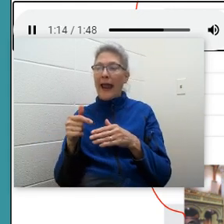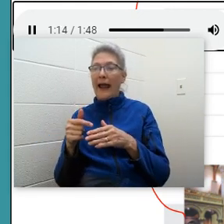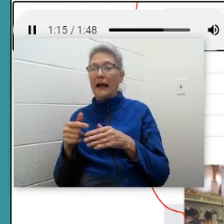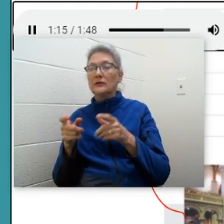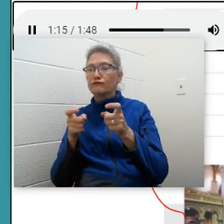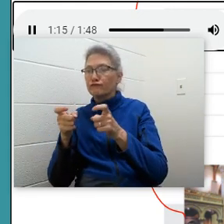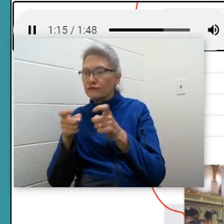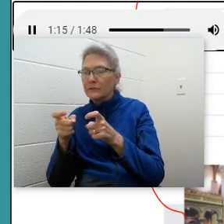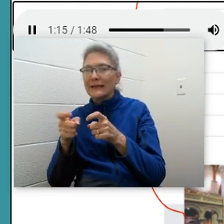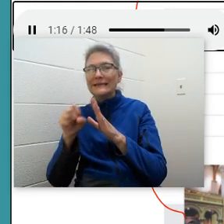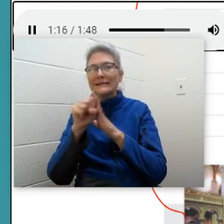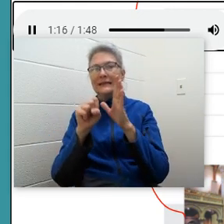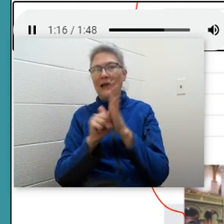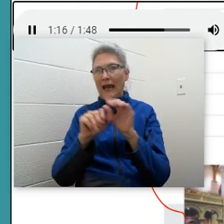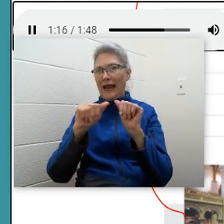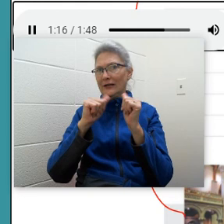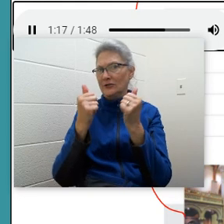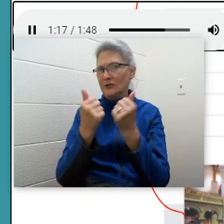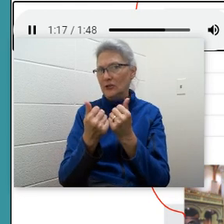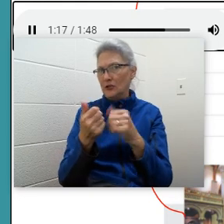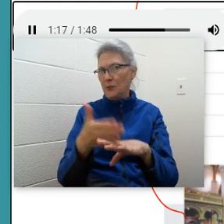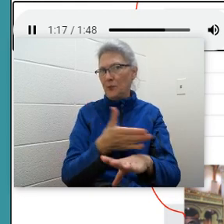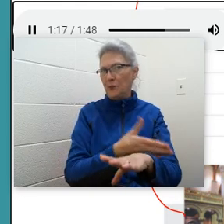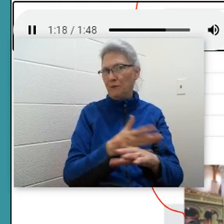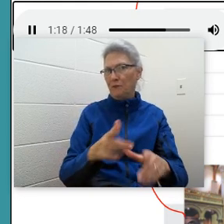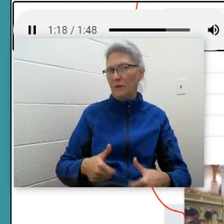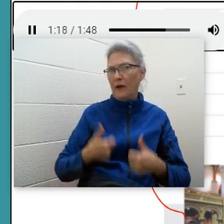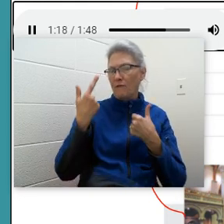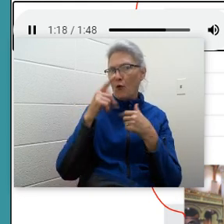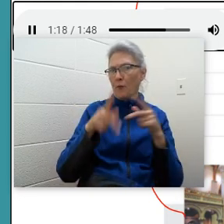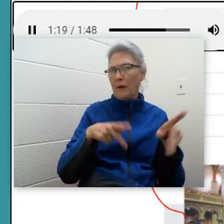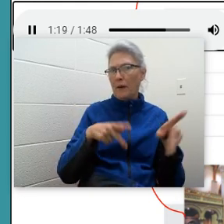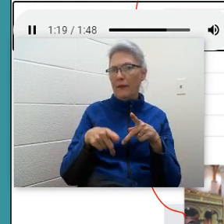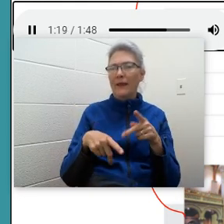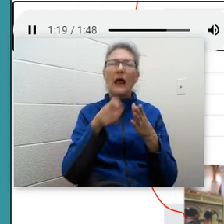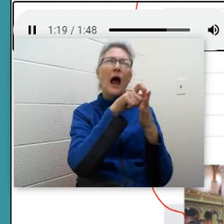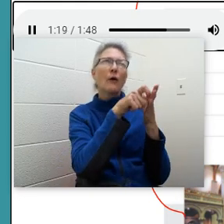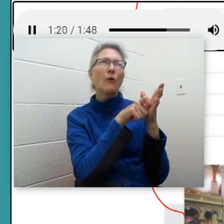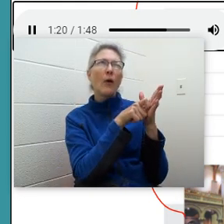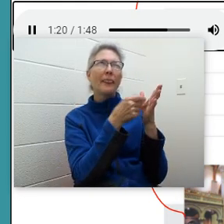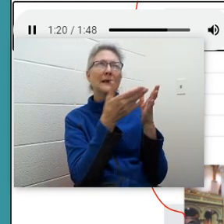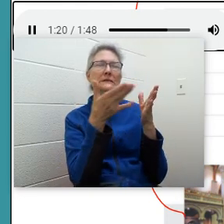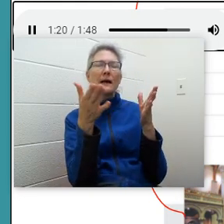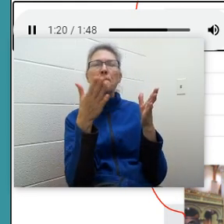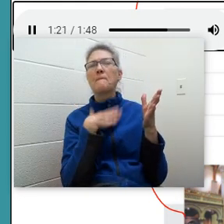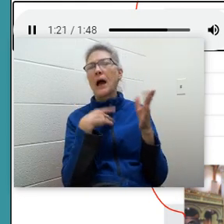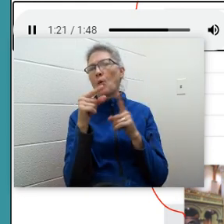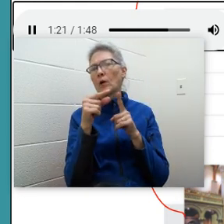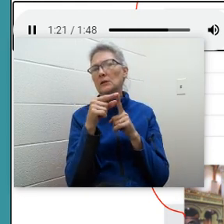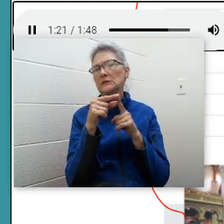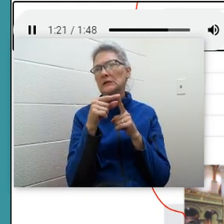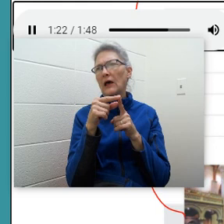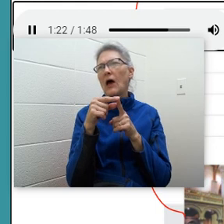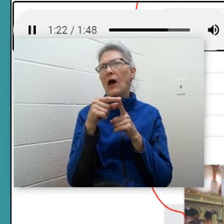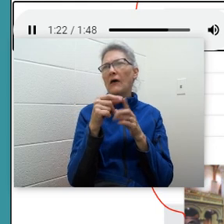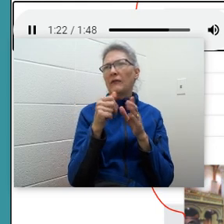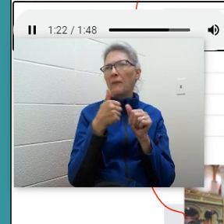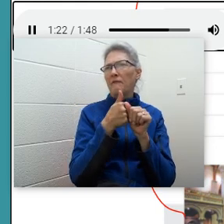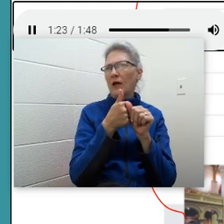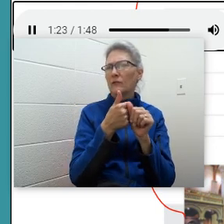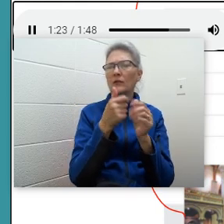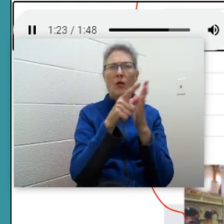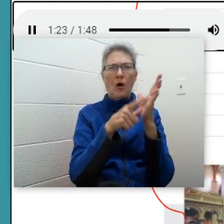the people. Awesome. So in that box, I wrote a few things in my own words too. Carrying out the laws, the governor,